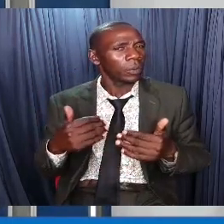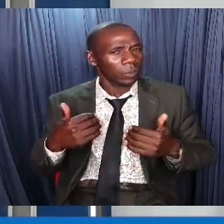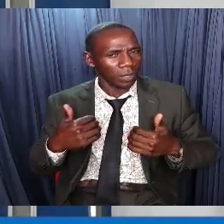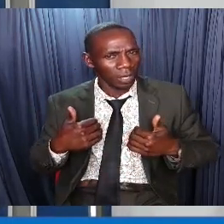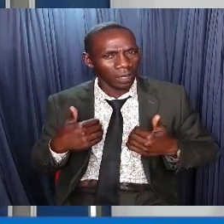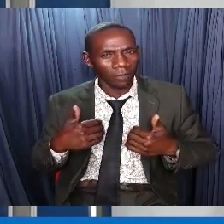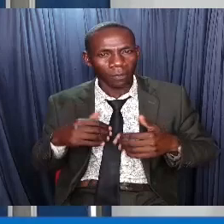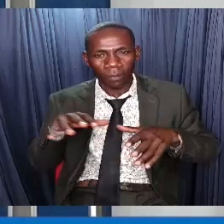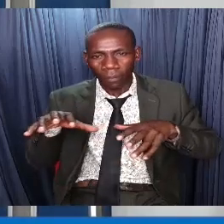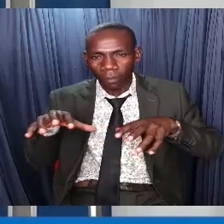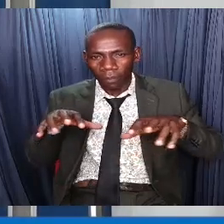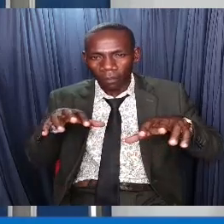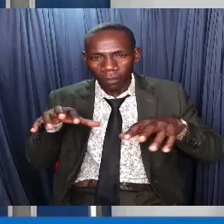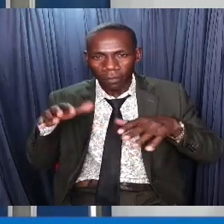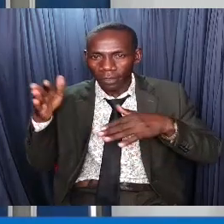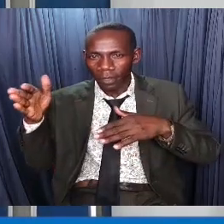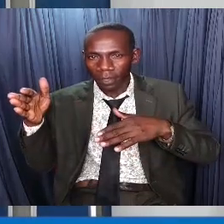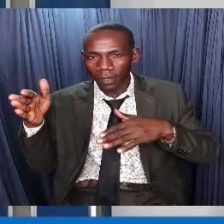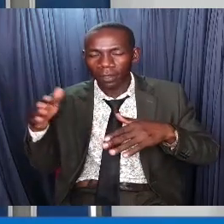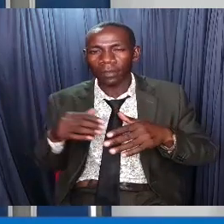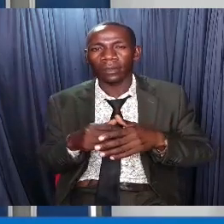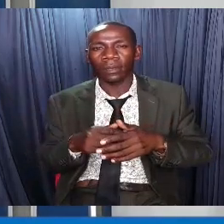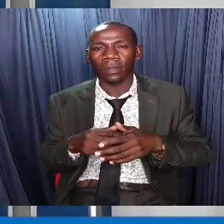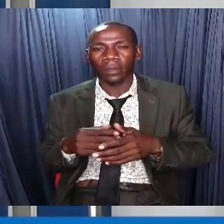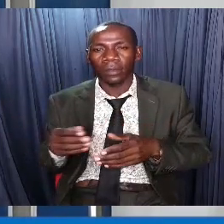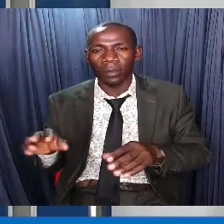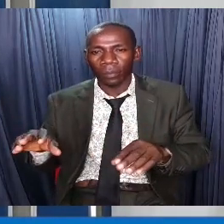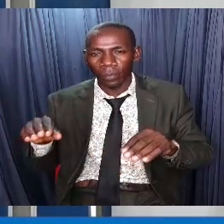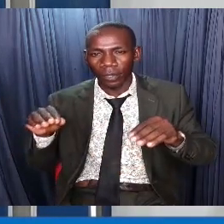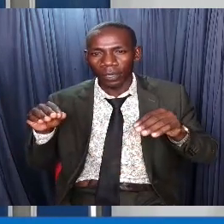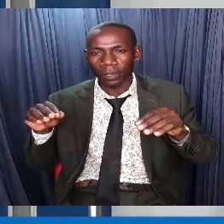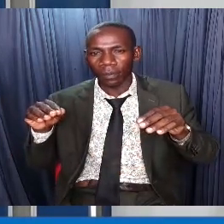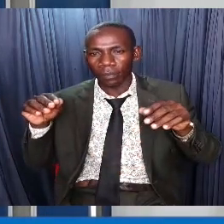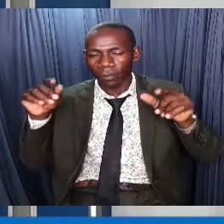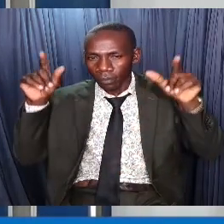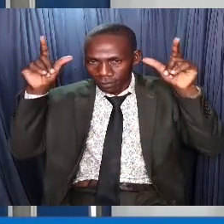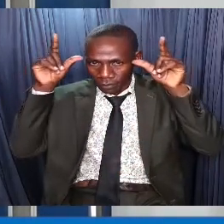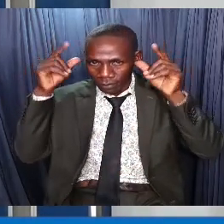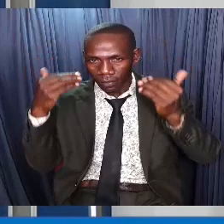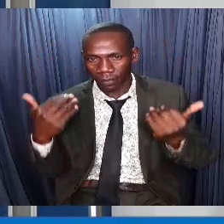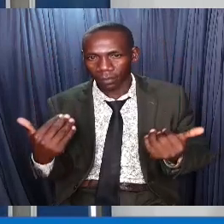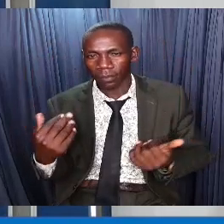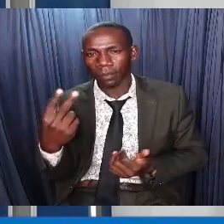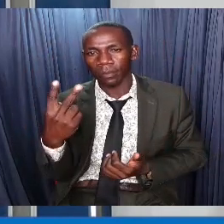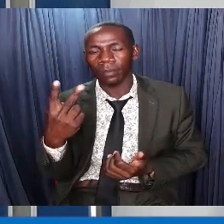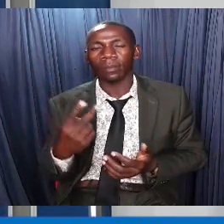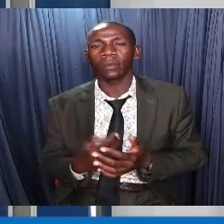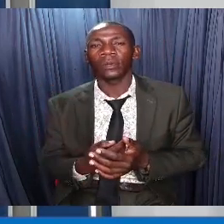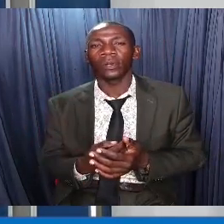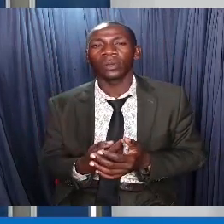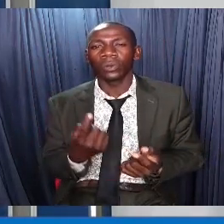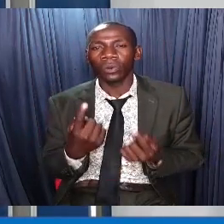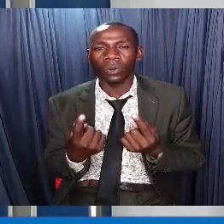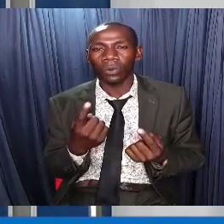pale. There's a fold. Kuna zizi pale. There's a fold here. Kanilete ndama wawili. Go and bring me two calves. Mimi